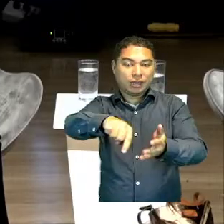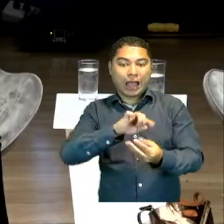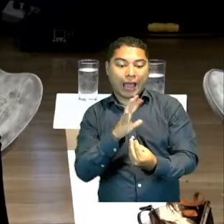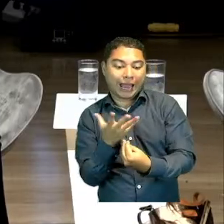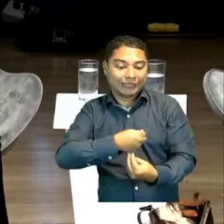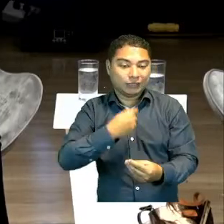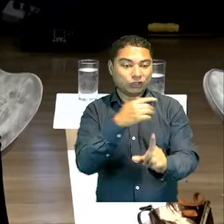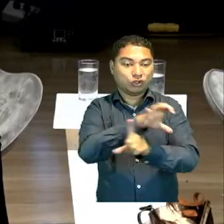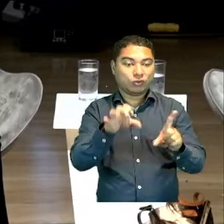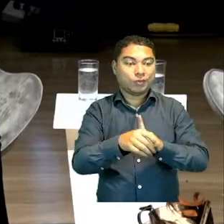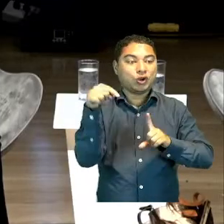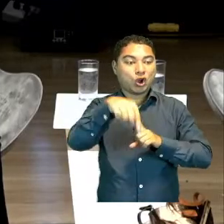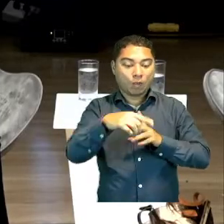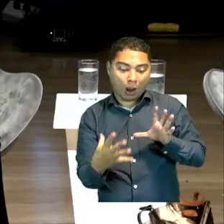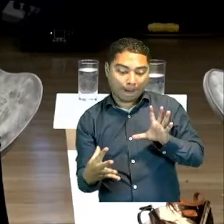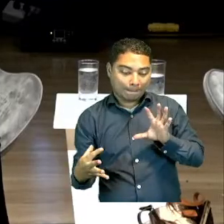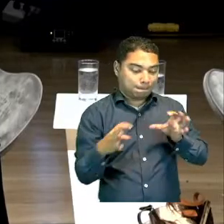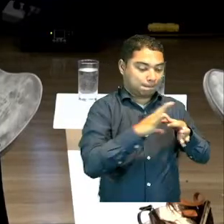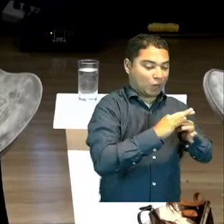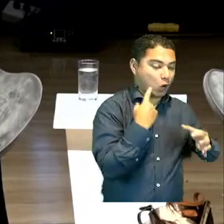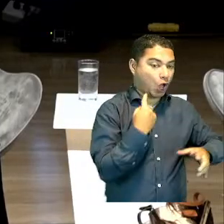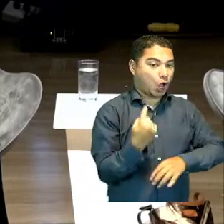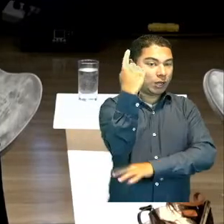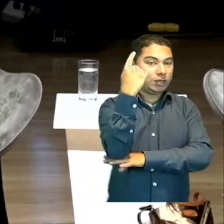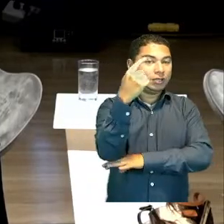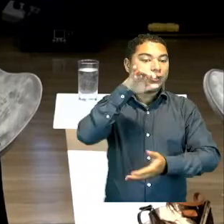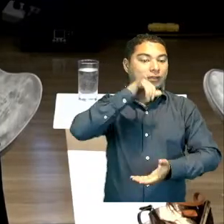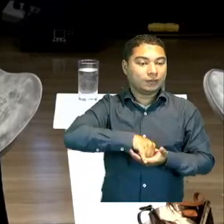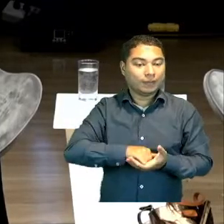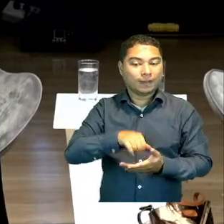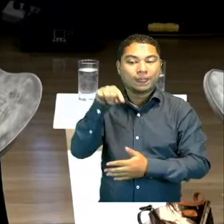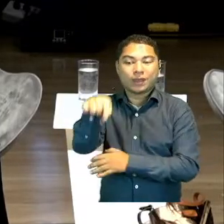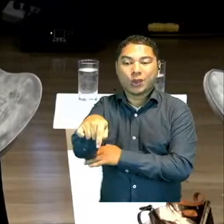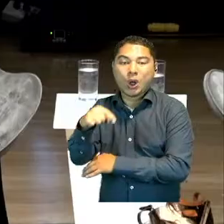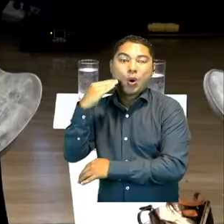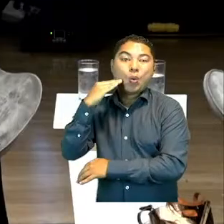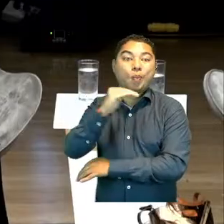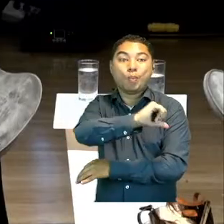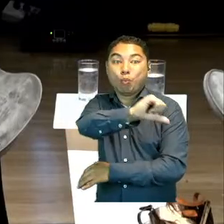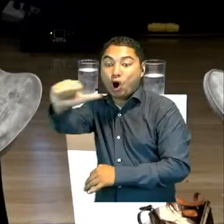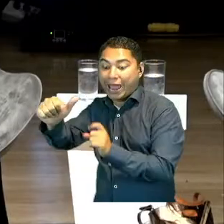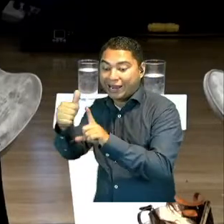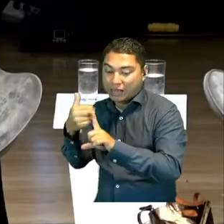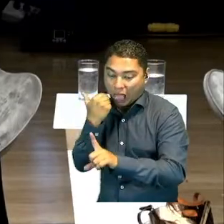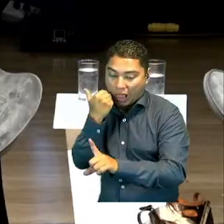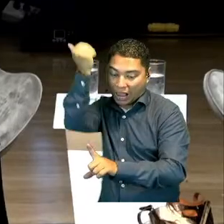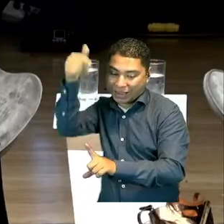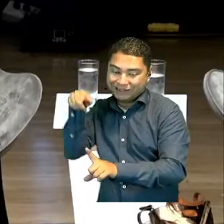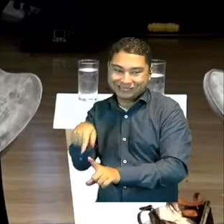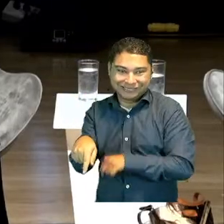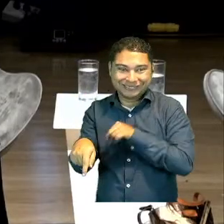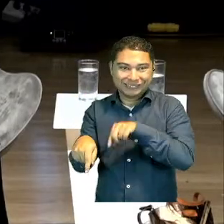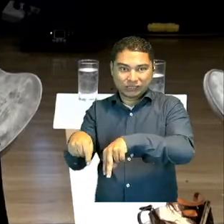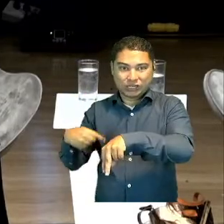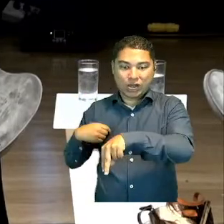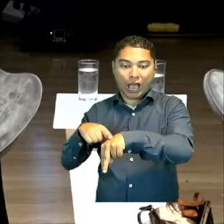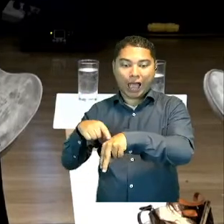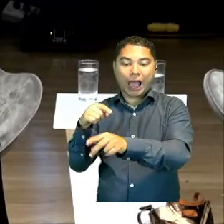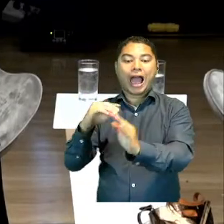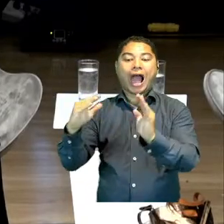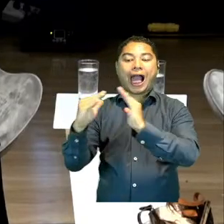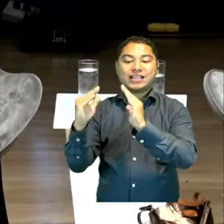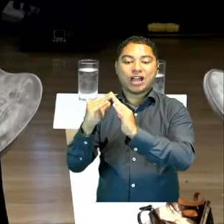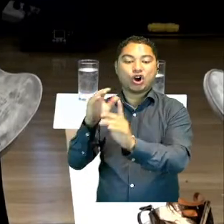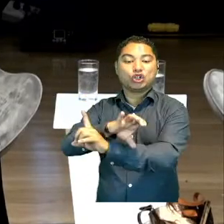construction elements in a cultural and artistic food to be able to engage in the political